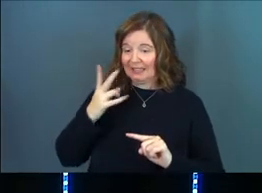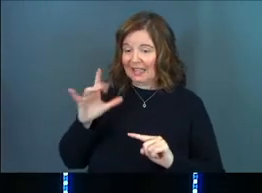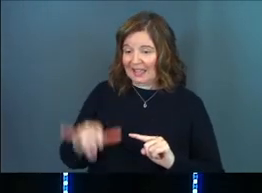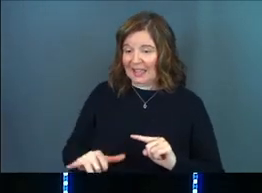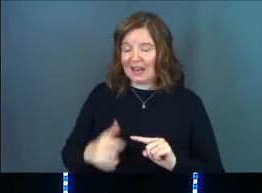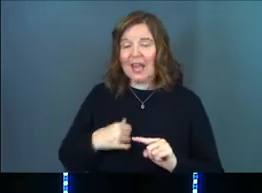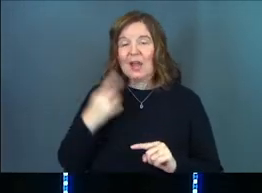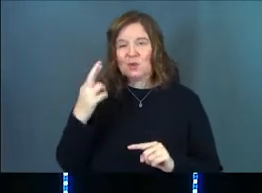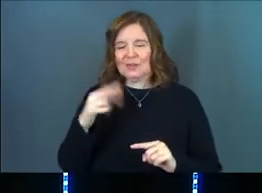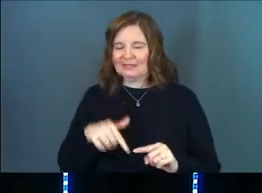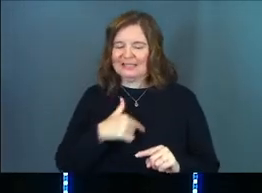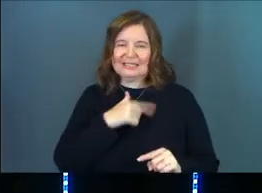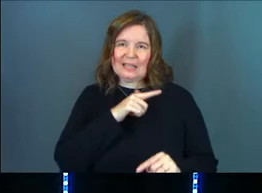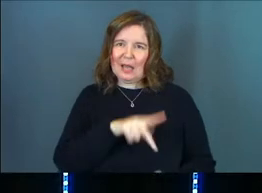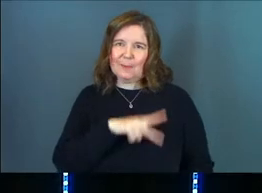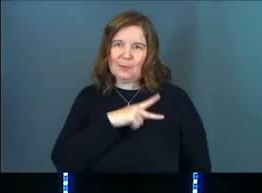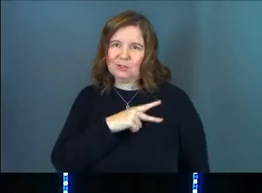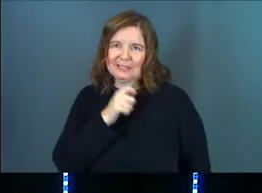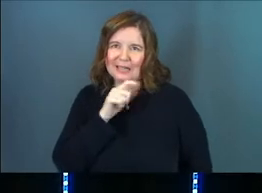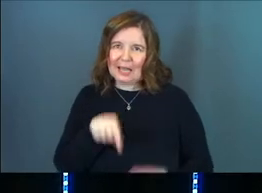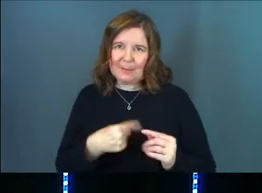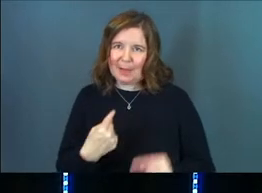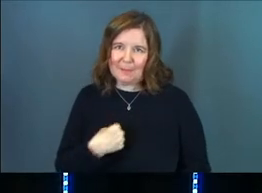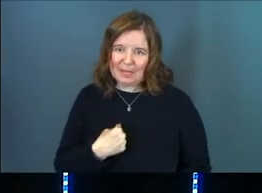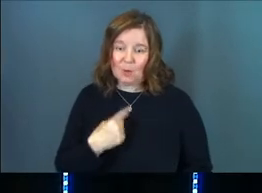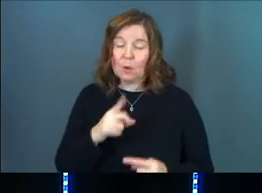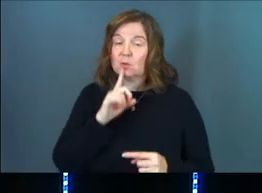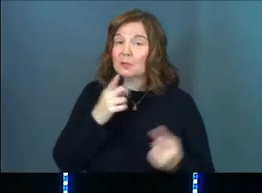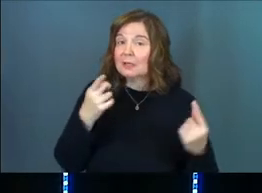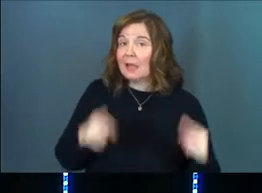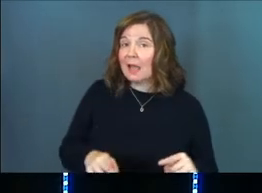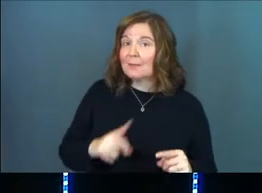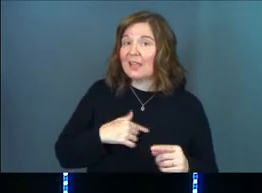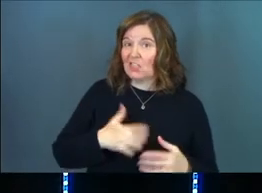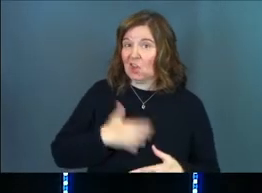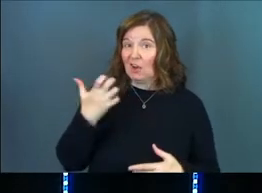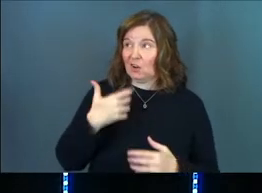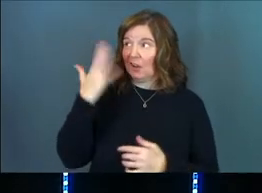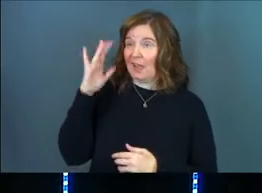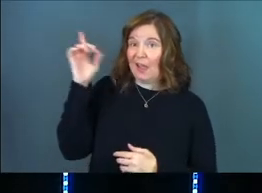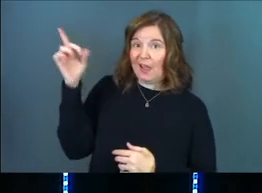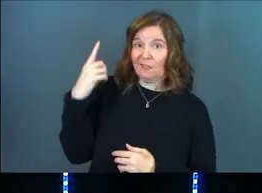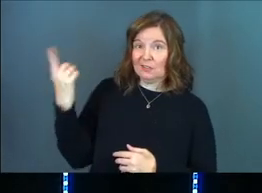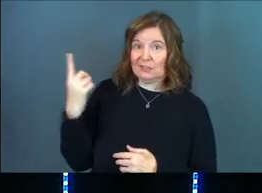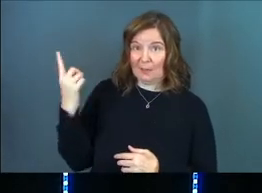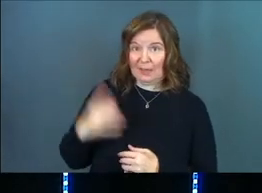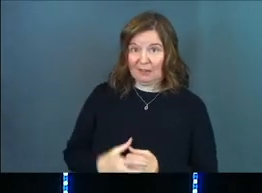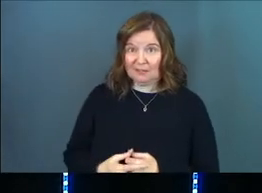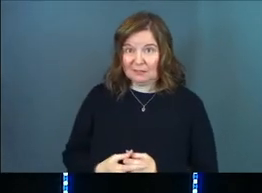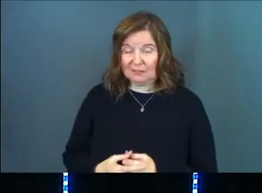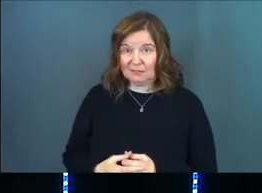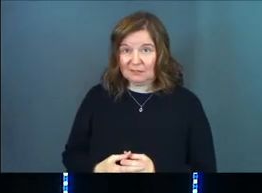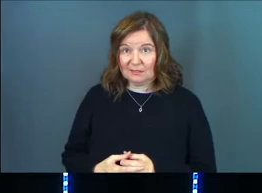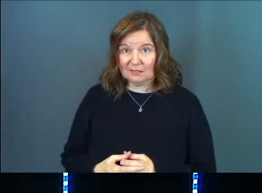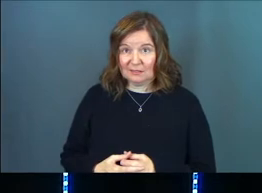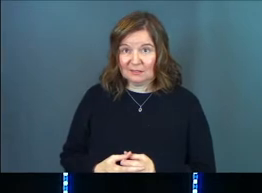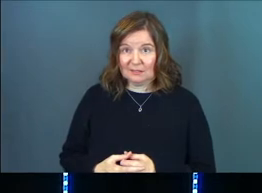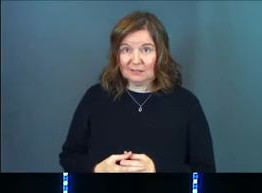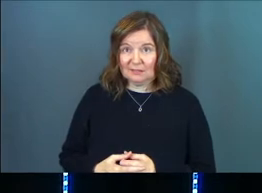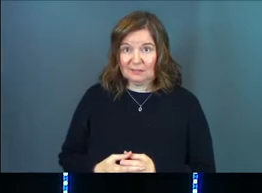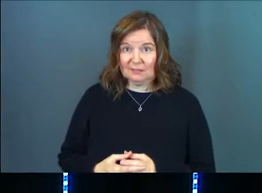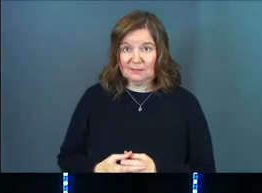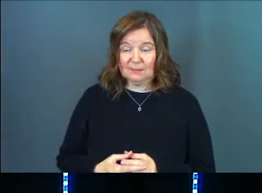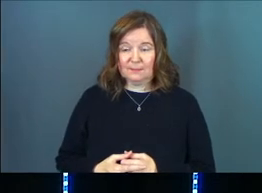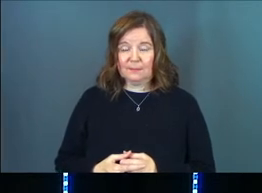see that, I realize it's not personal. It's not about me. What's really going on is they're angry at God for something.